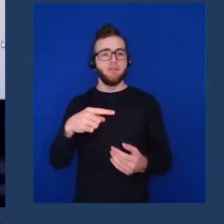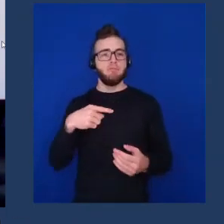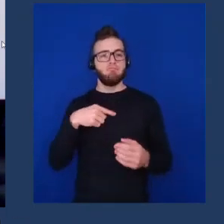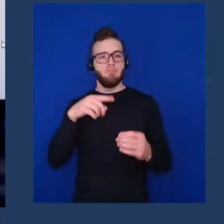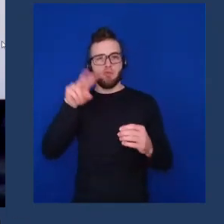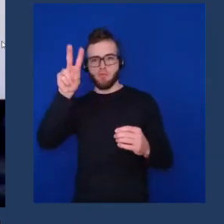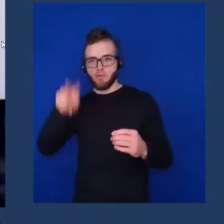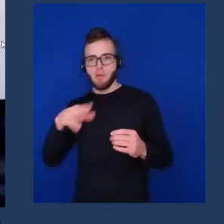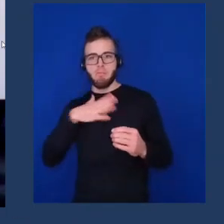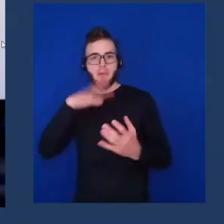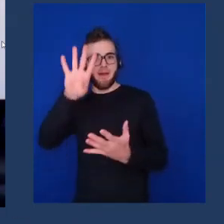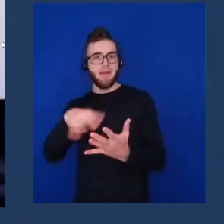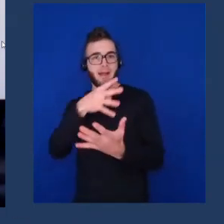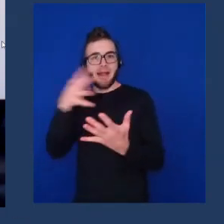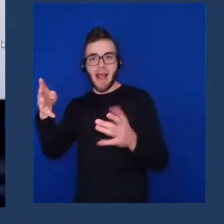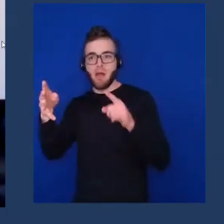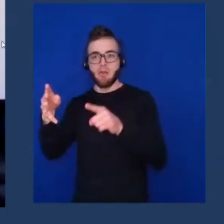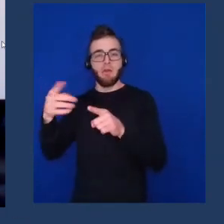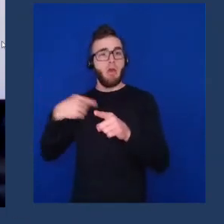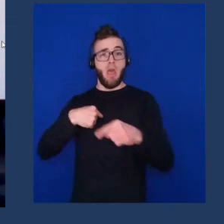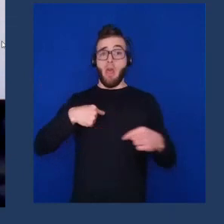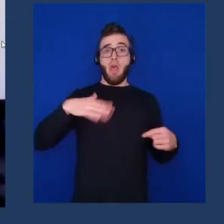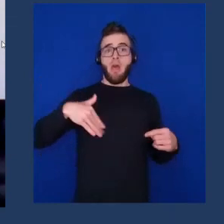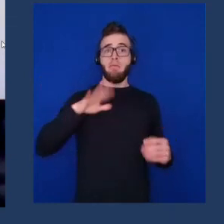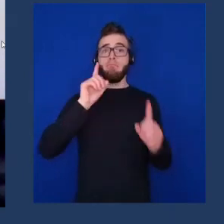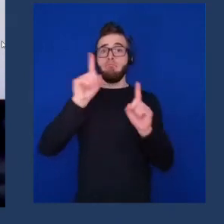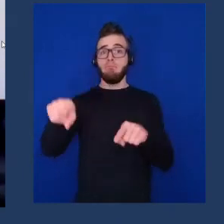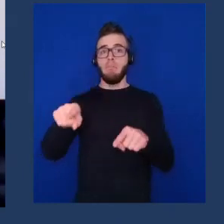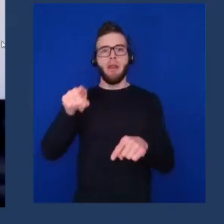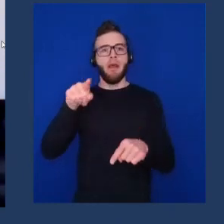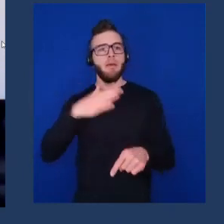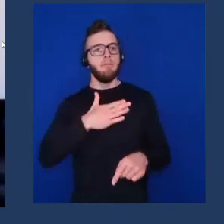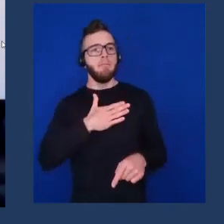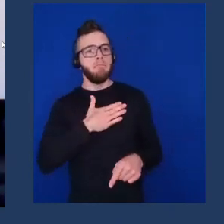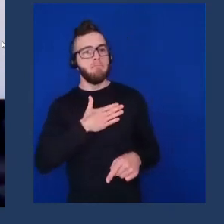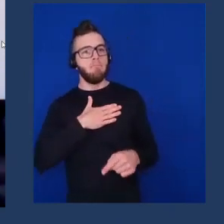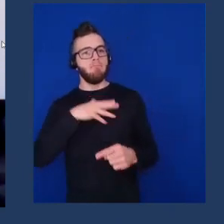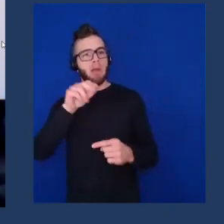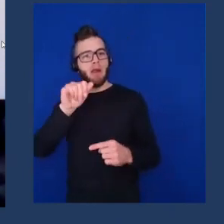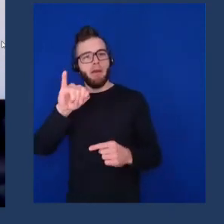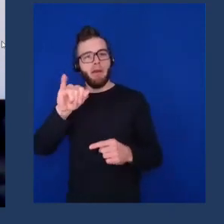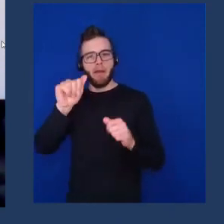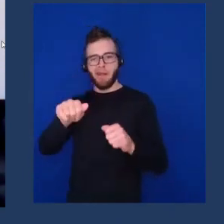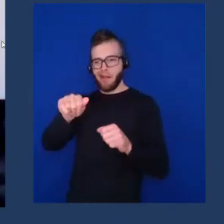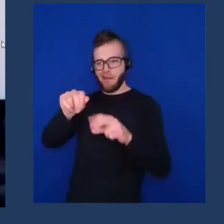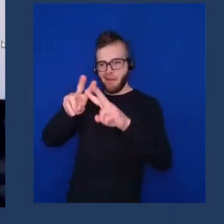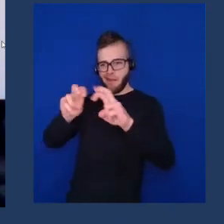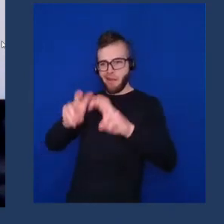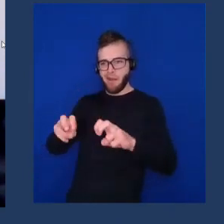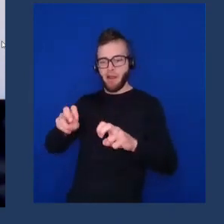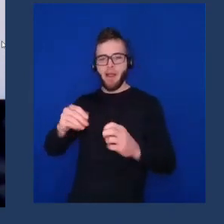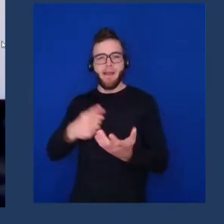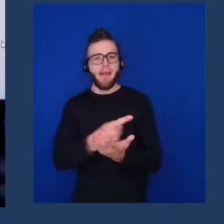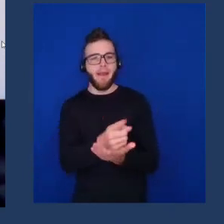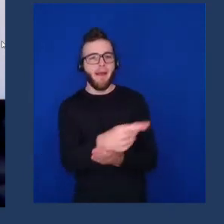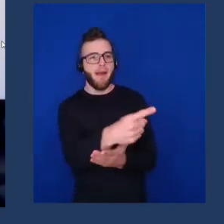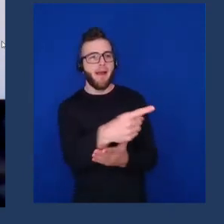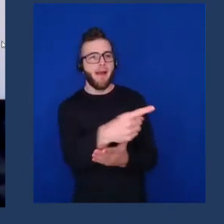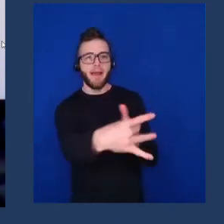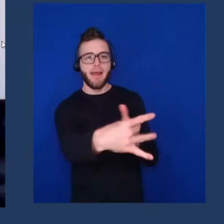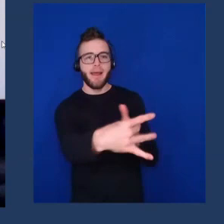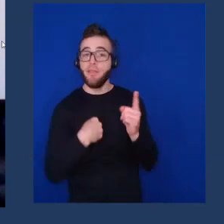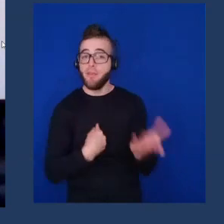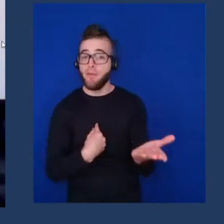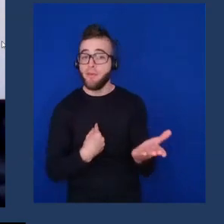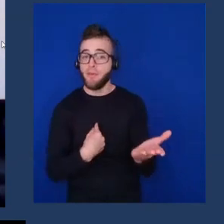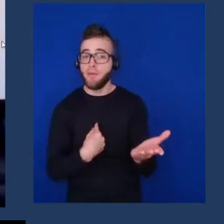automatically guide me, right? So a lot of those personalized experiences that are inferring from my activity and really are learning